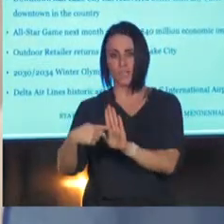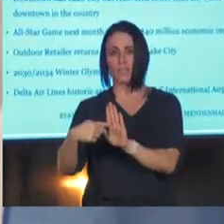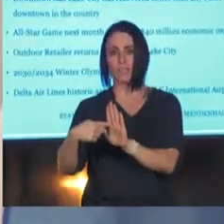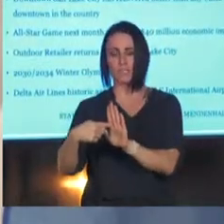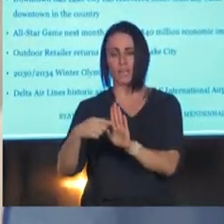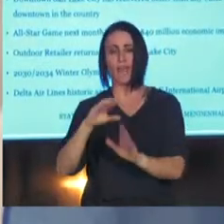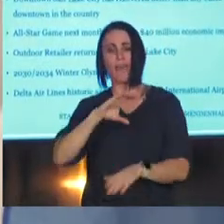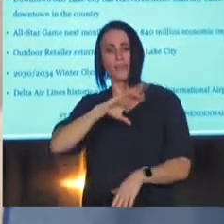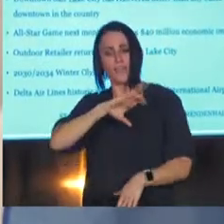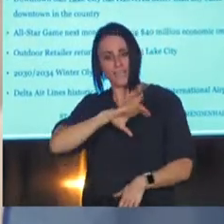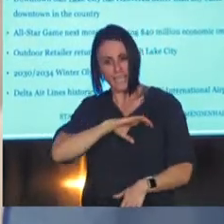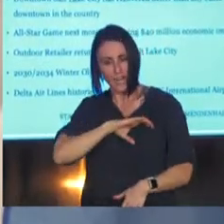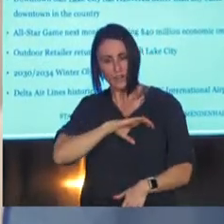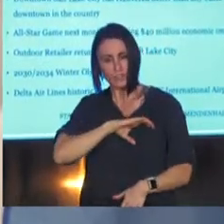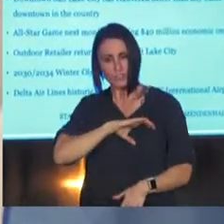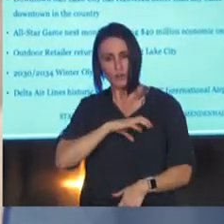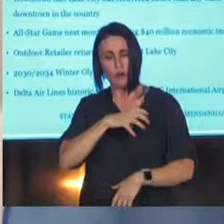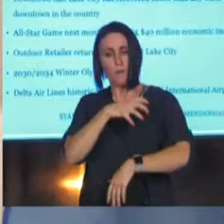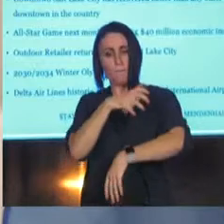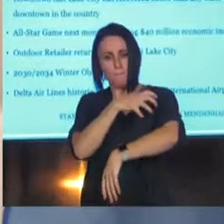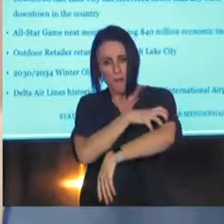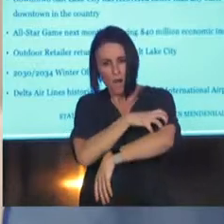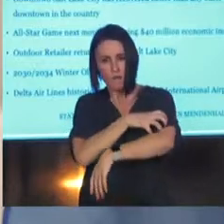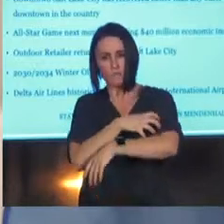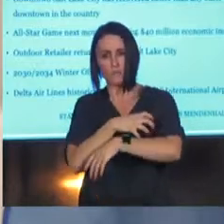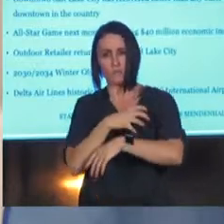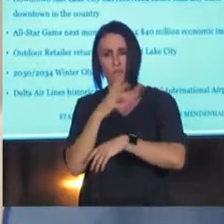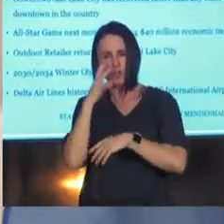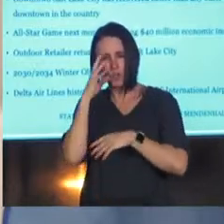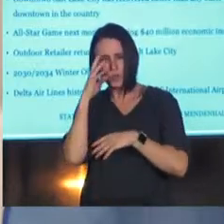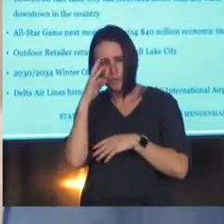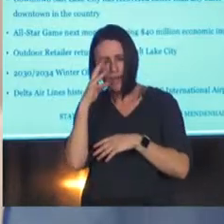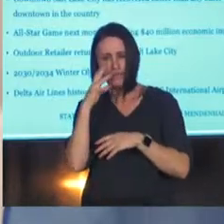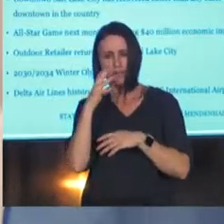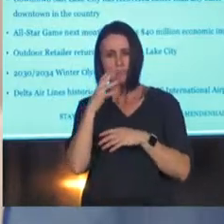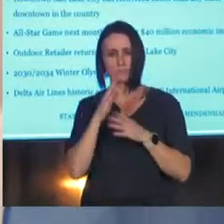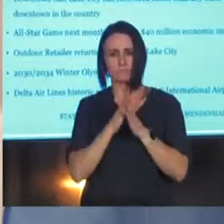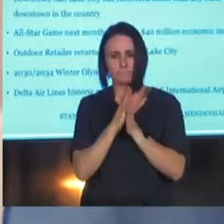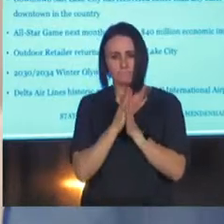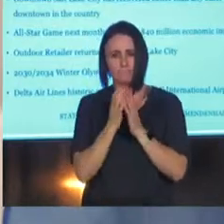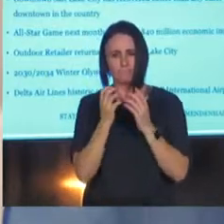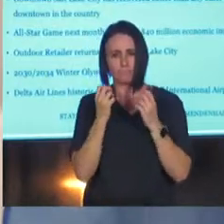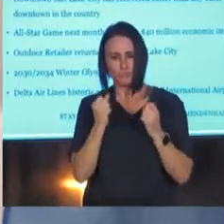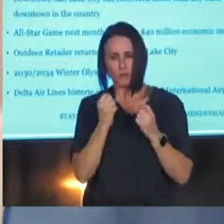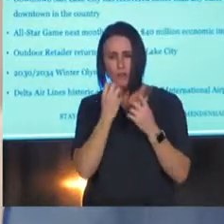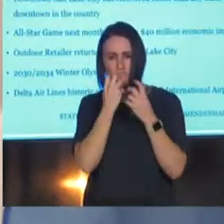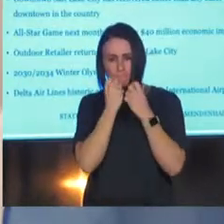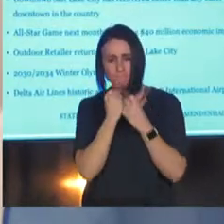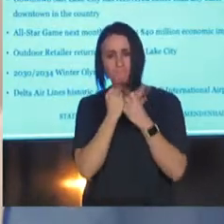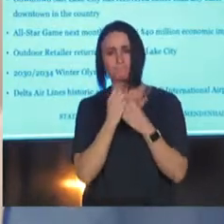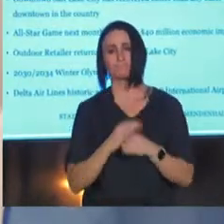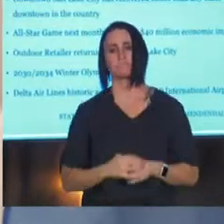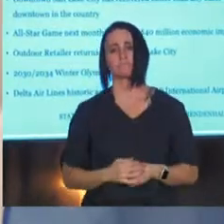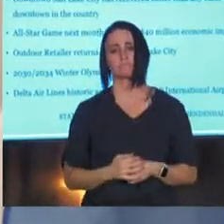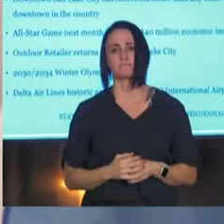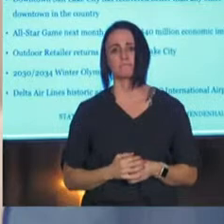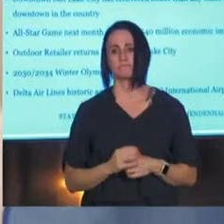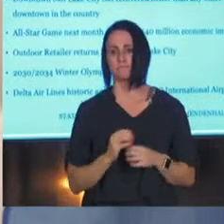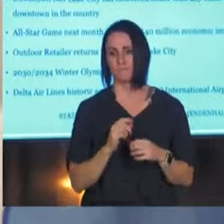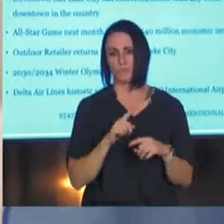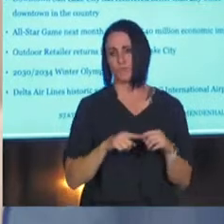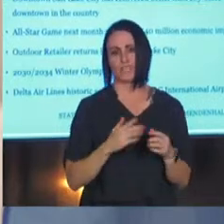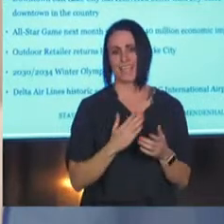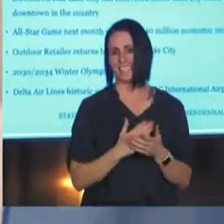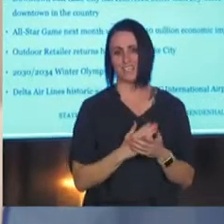The character is powerful, it's creative, tenacious, and so caring. There's no stopping